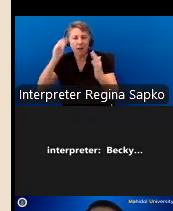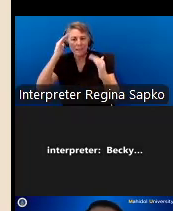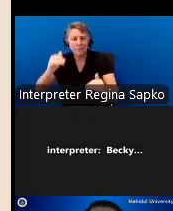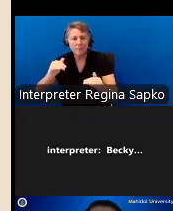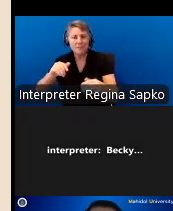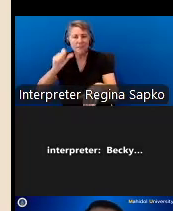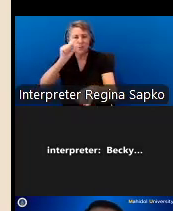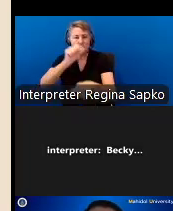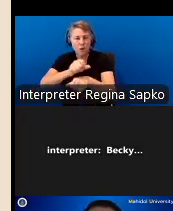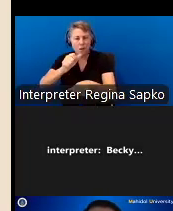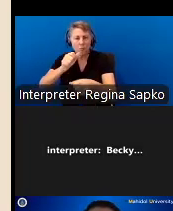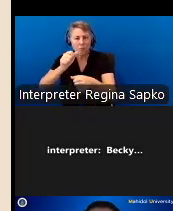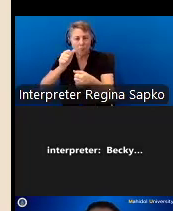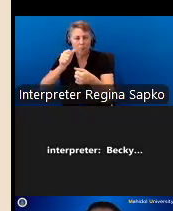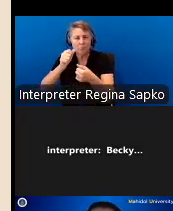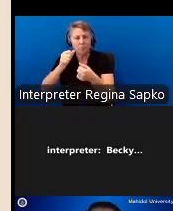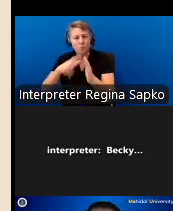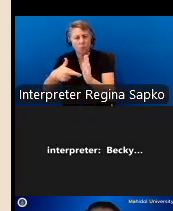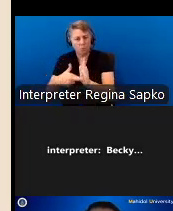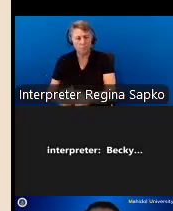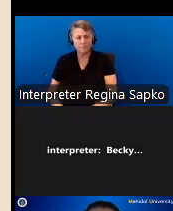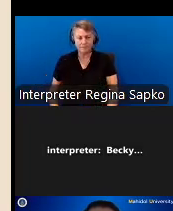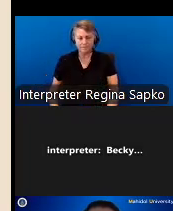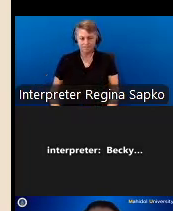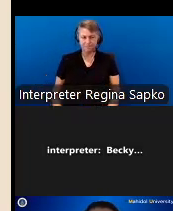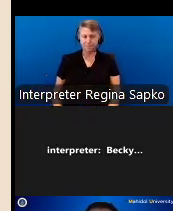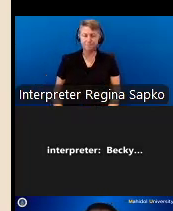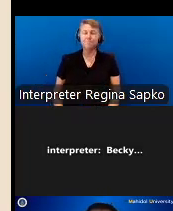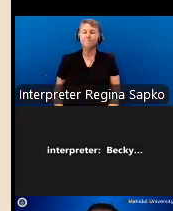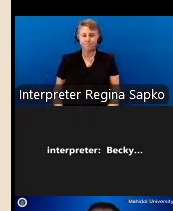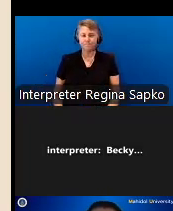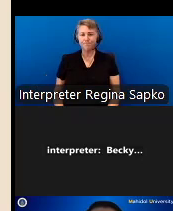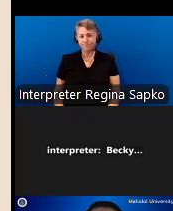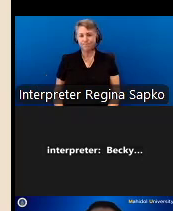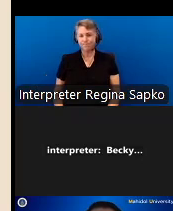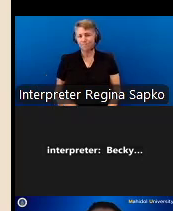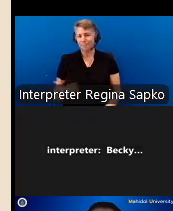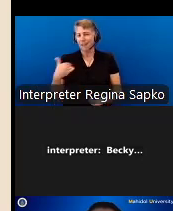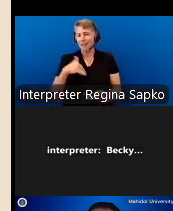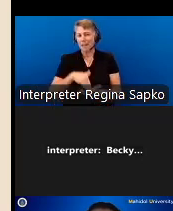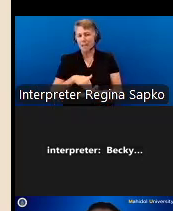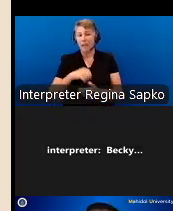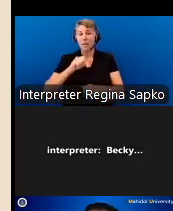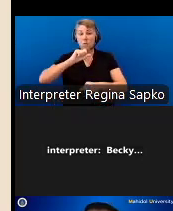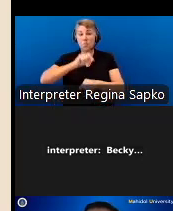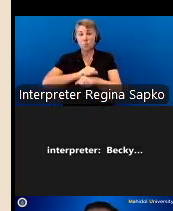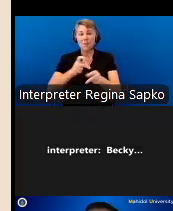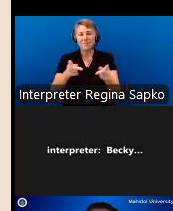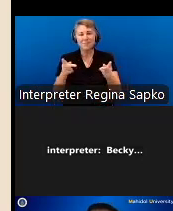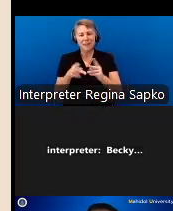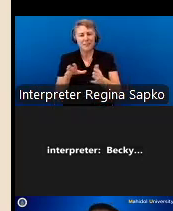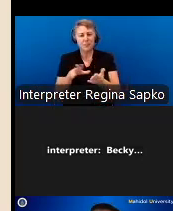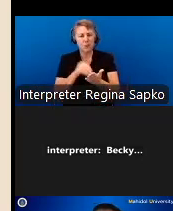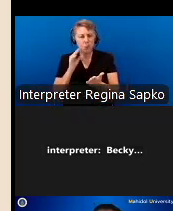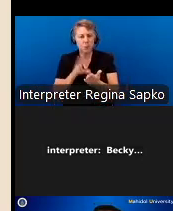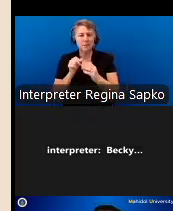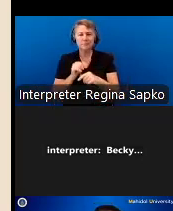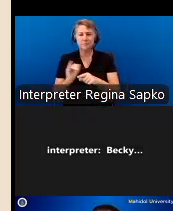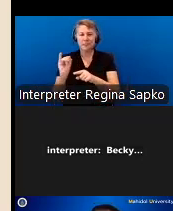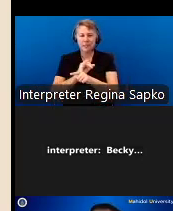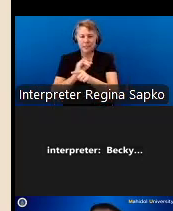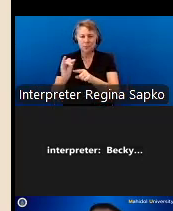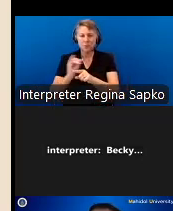tasks. Again, it's about workspace learning. and internship are